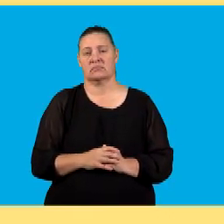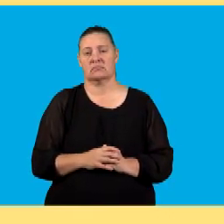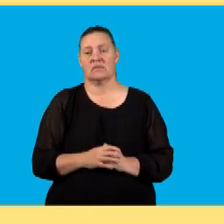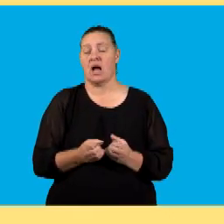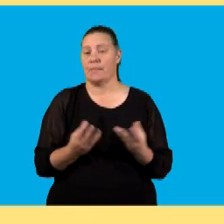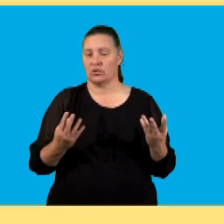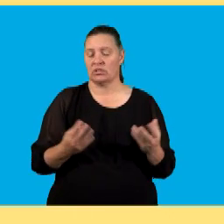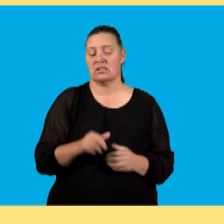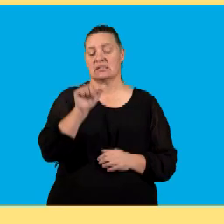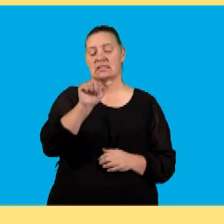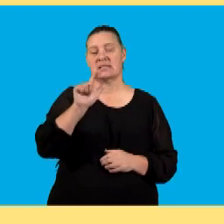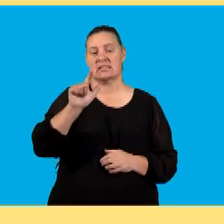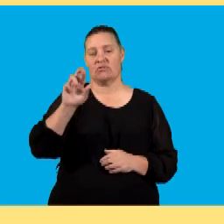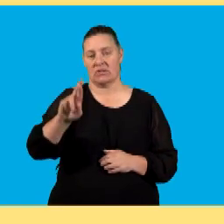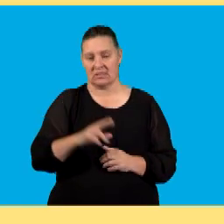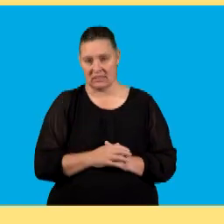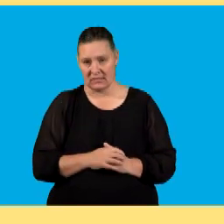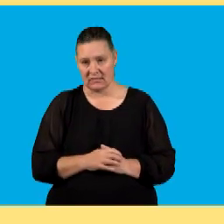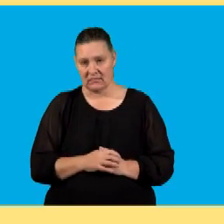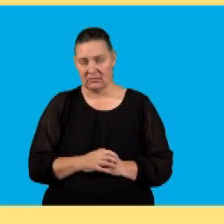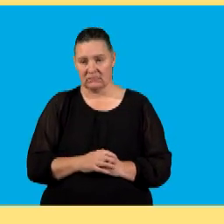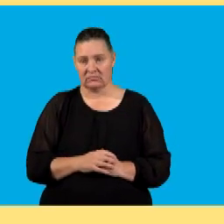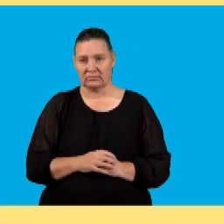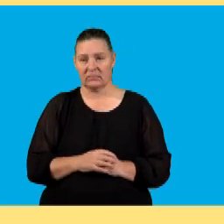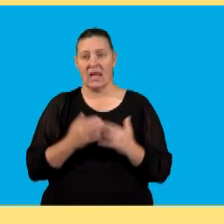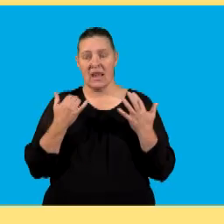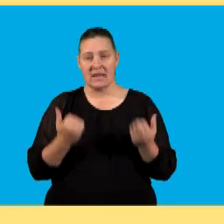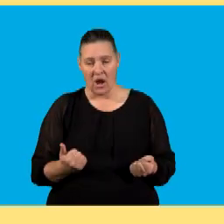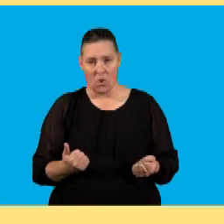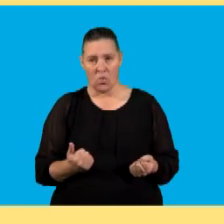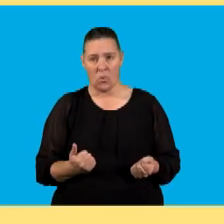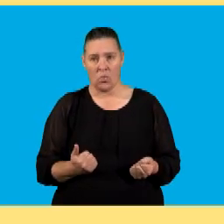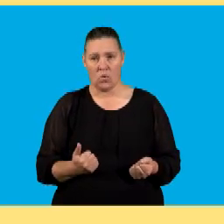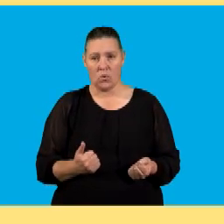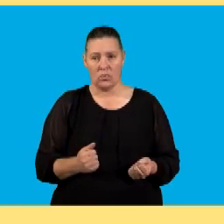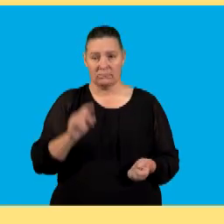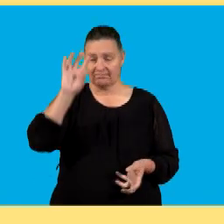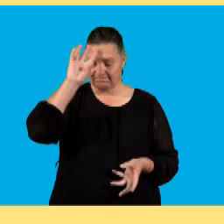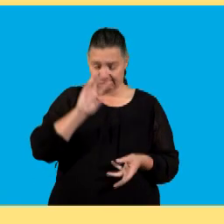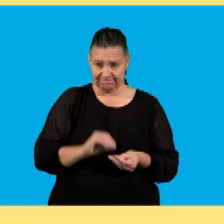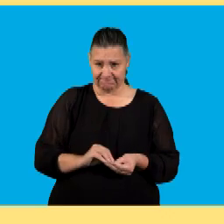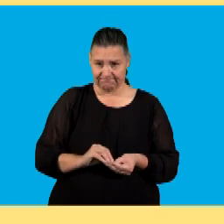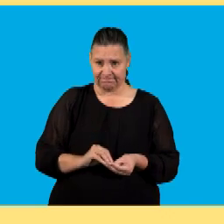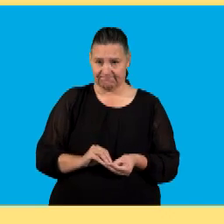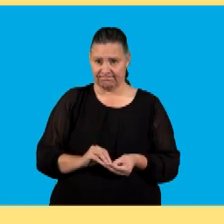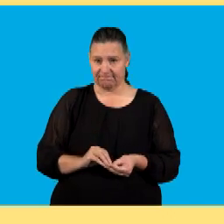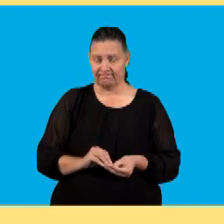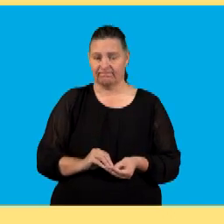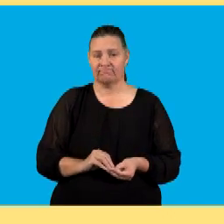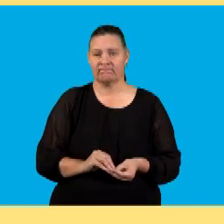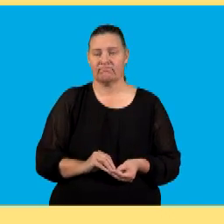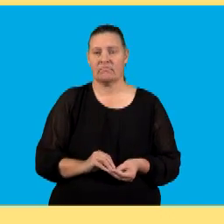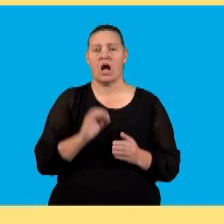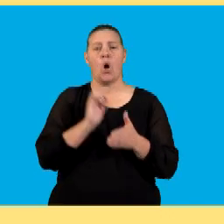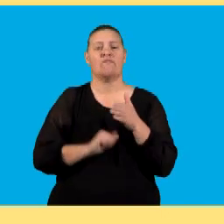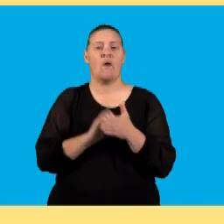this. That is going to give me 67 rands. I now have to add all of these to